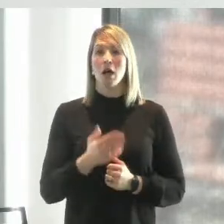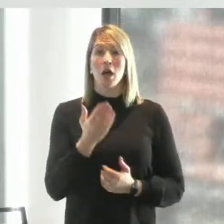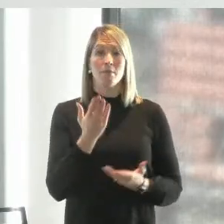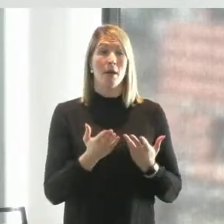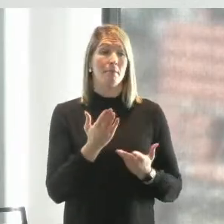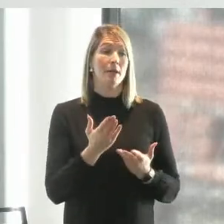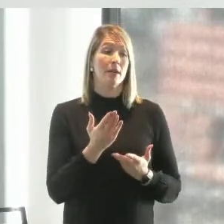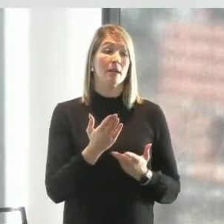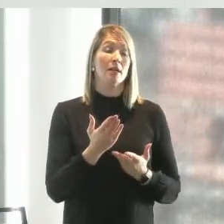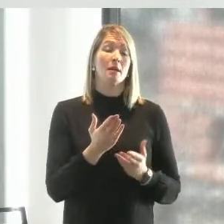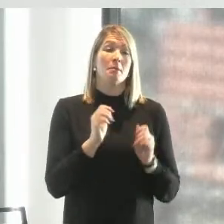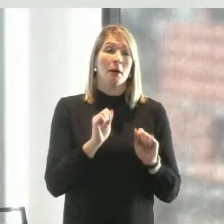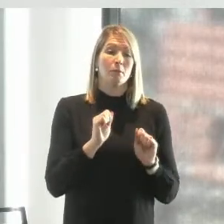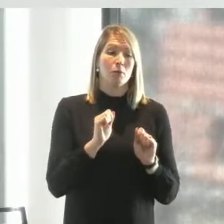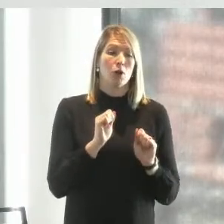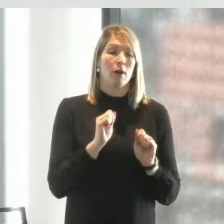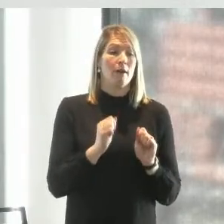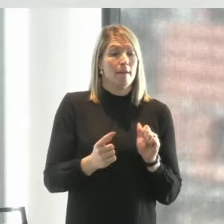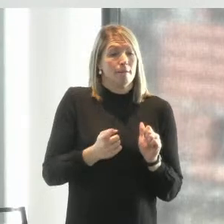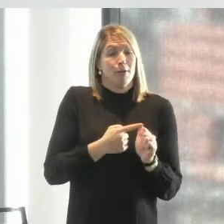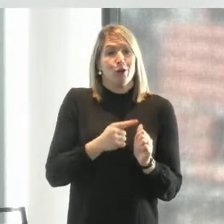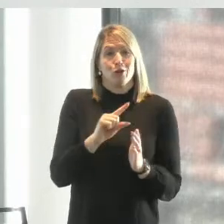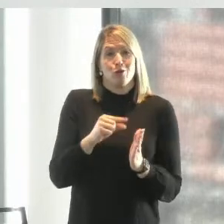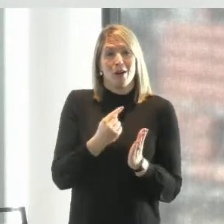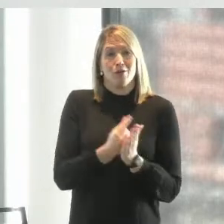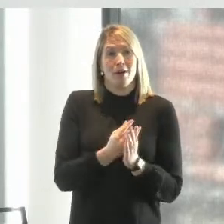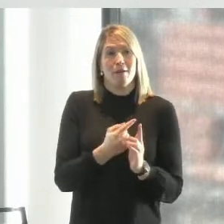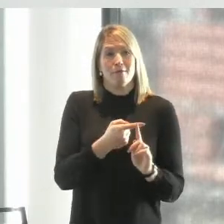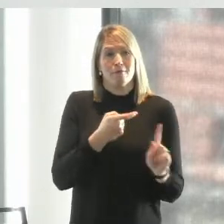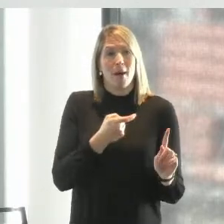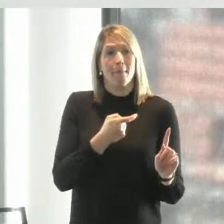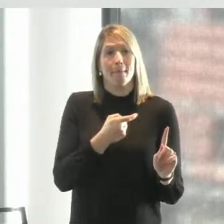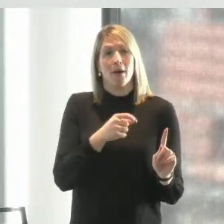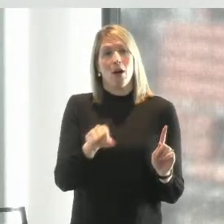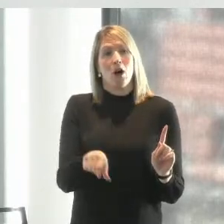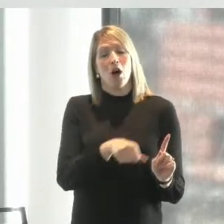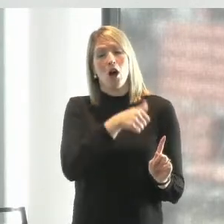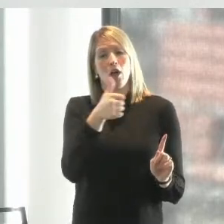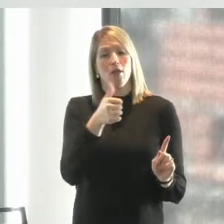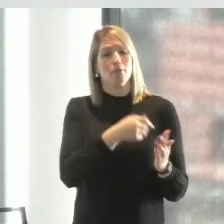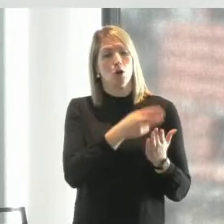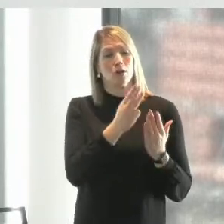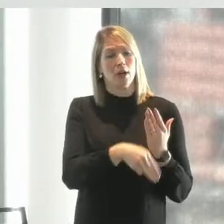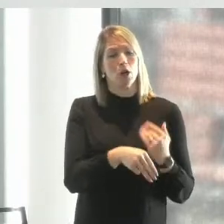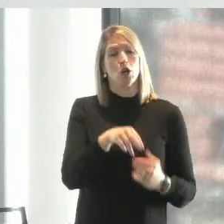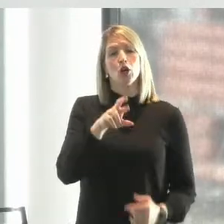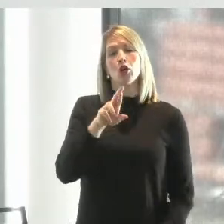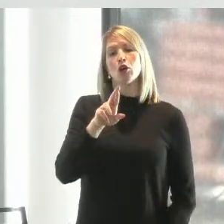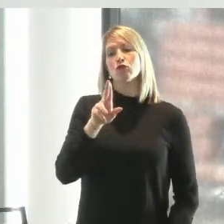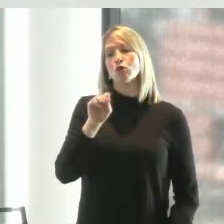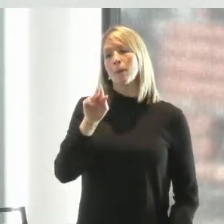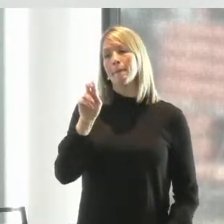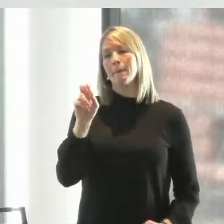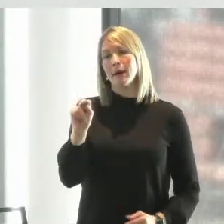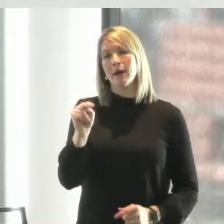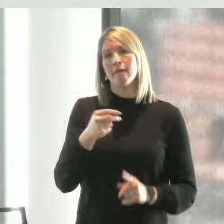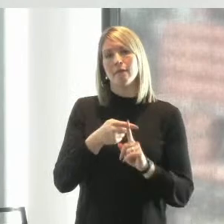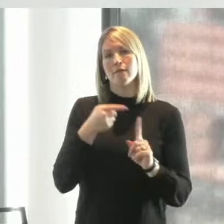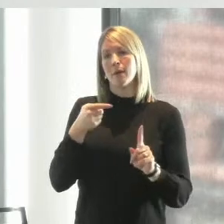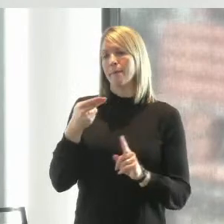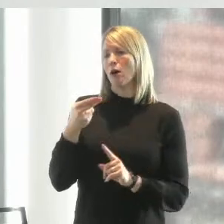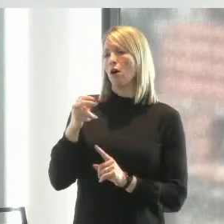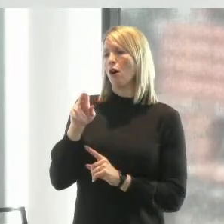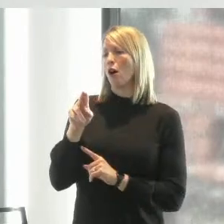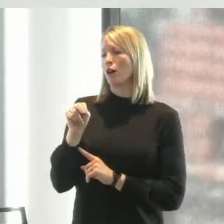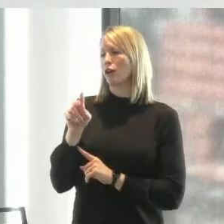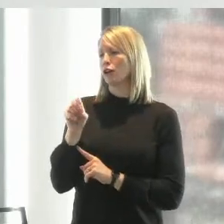participants in this. Maybe, hopefully. Ruben, originally from Honduras, has been working at Verafin as a